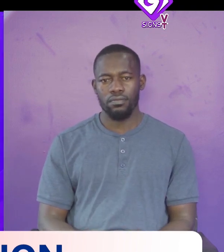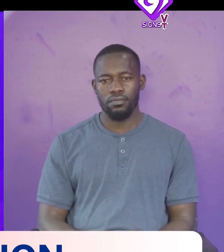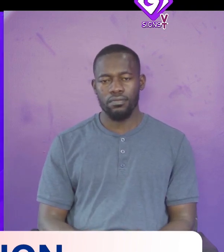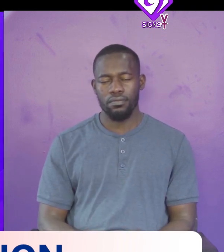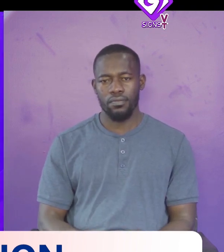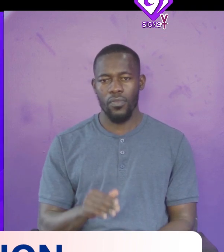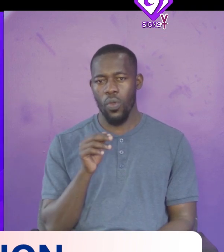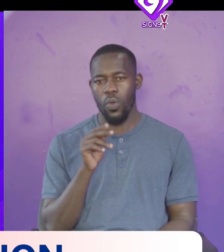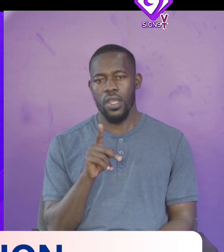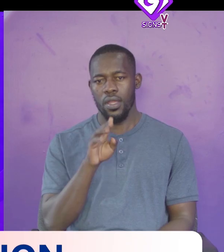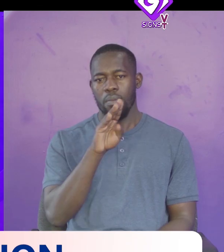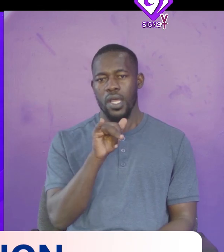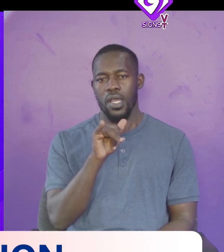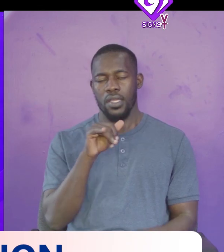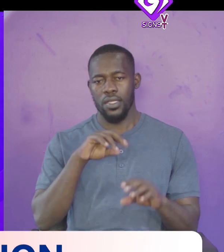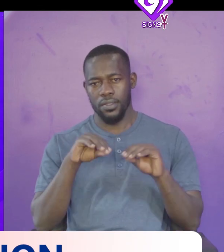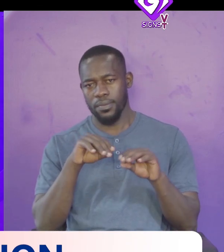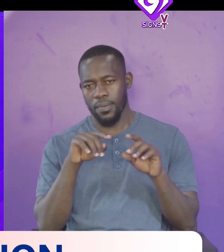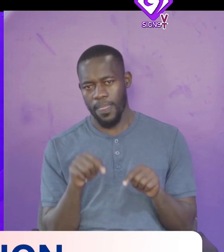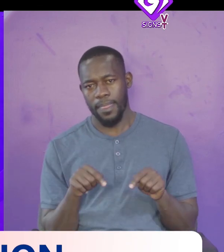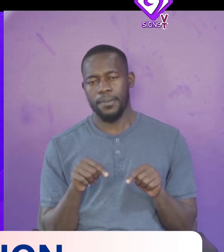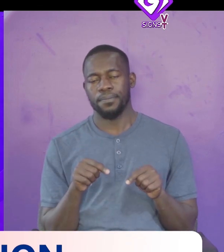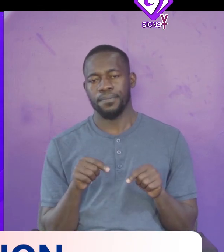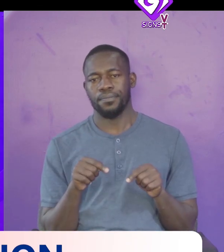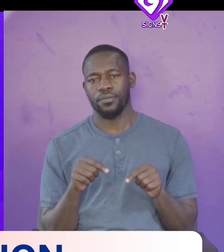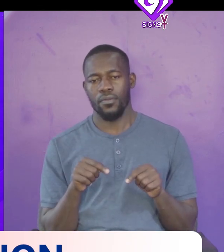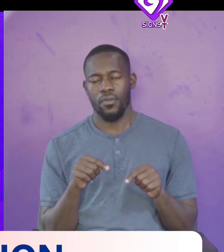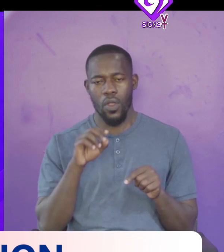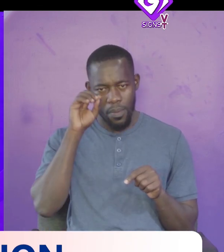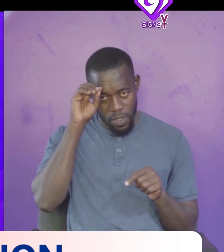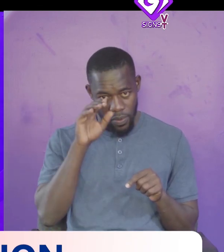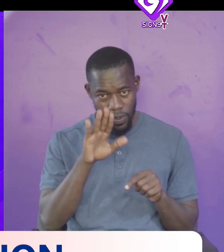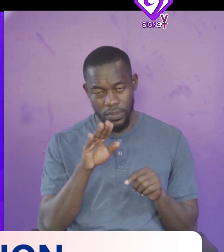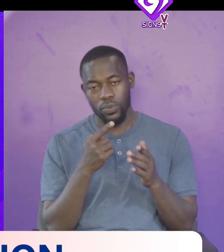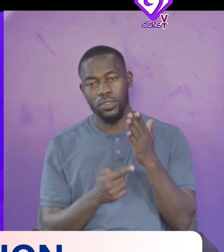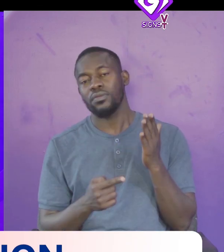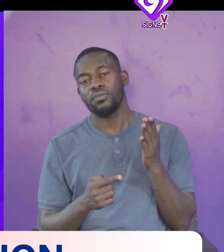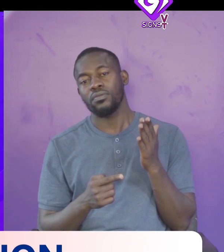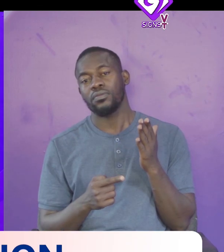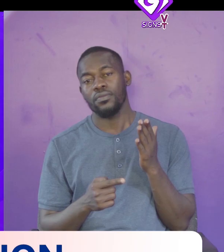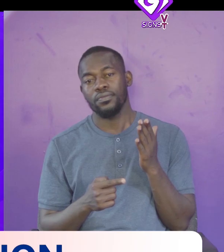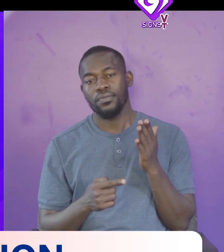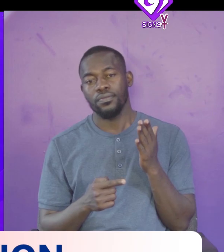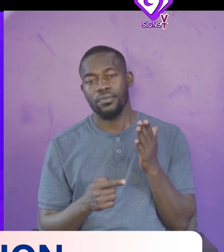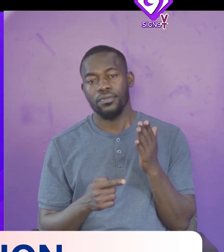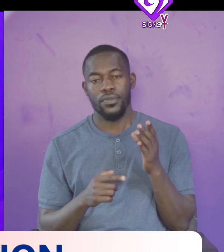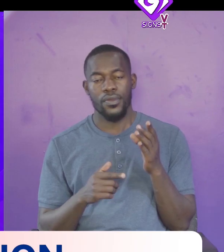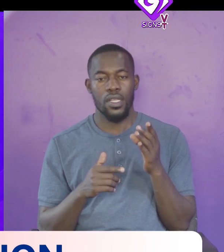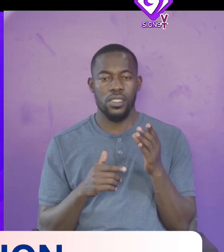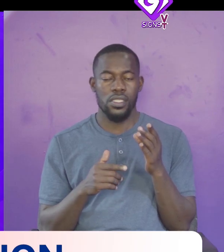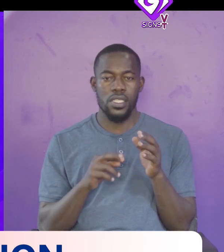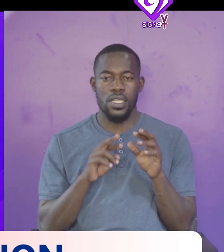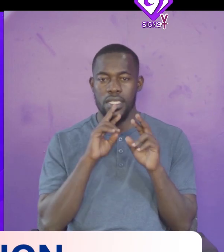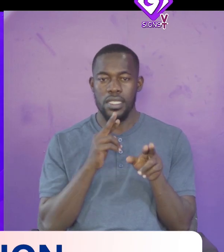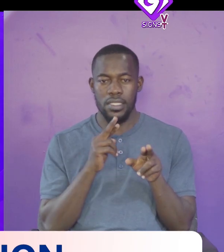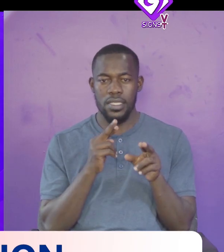to the by-elections today. Yeah. What's your opinion? The outcomes we are expecting, are